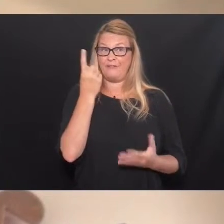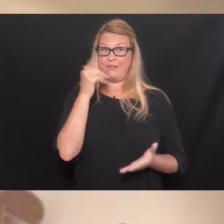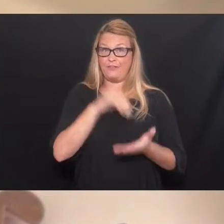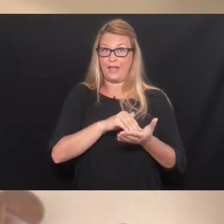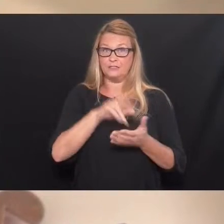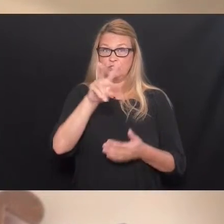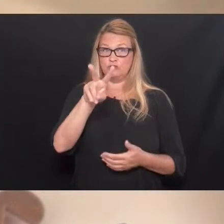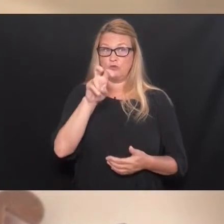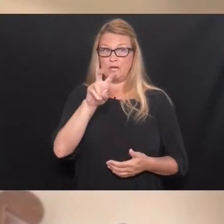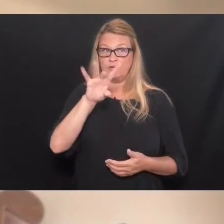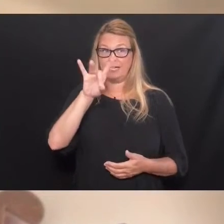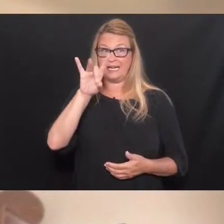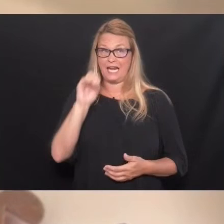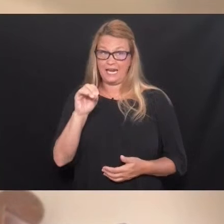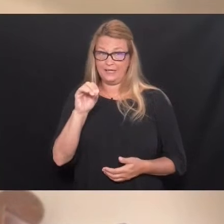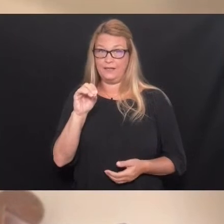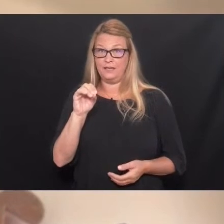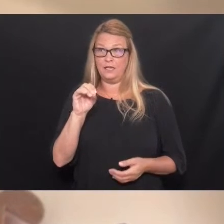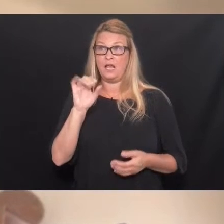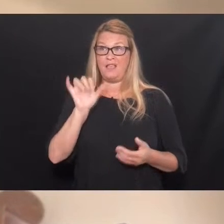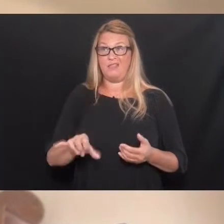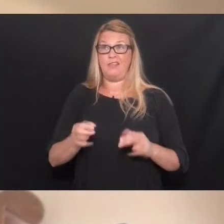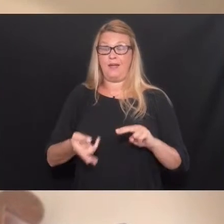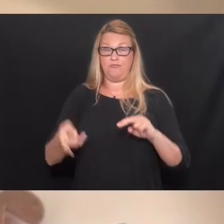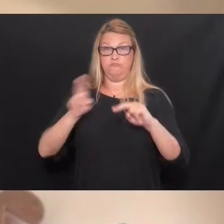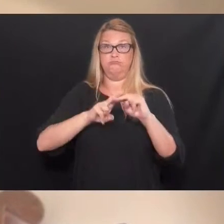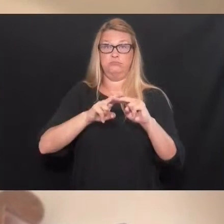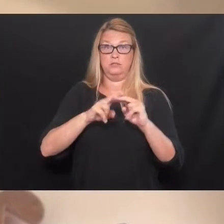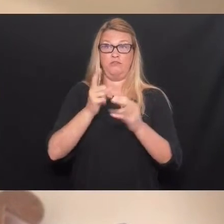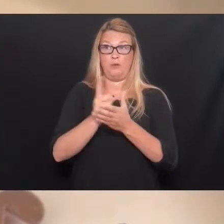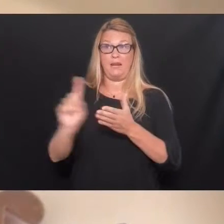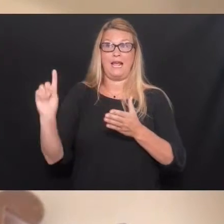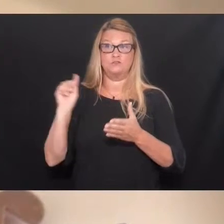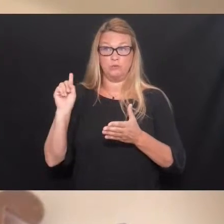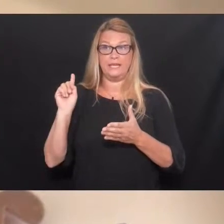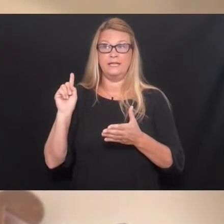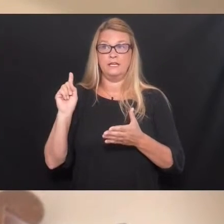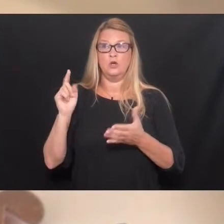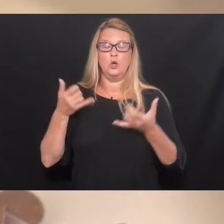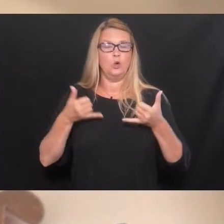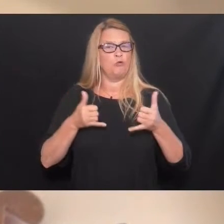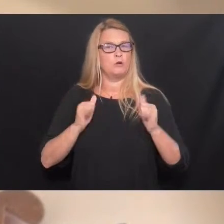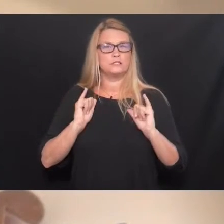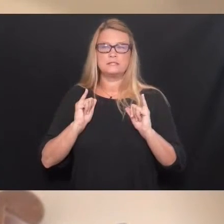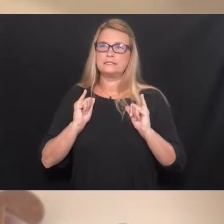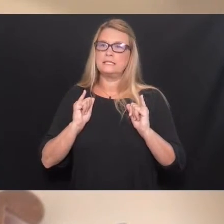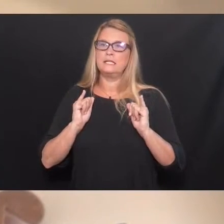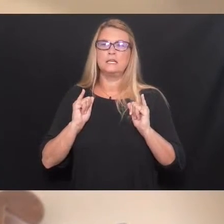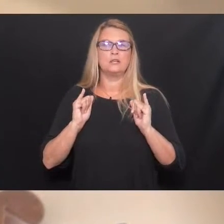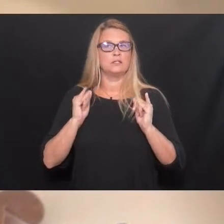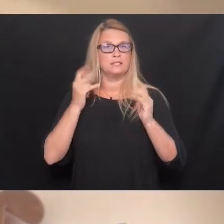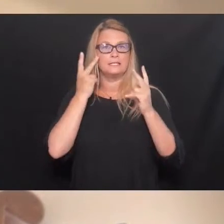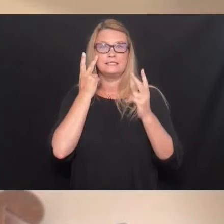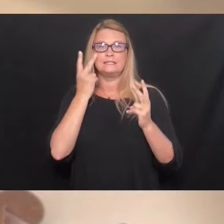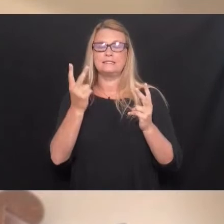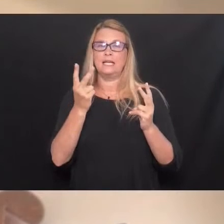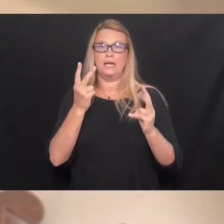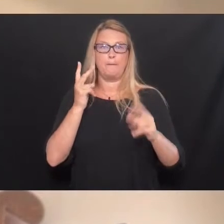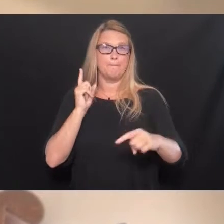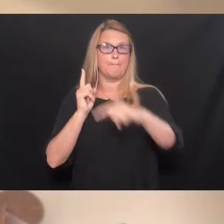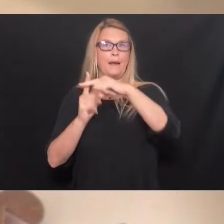11,280. That is up from last week's number. We are still moving in the positive trend